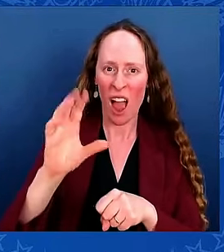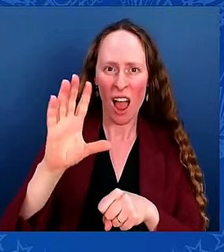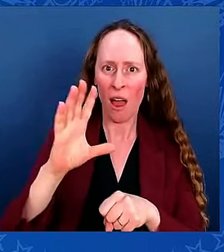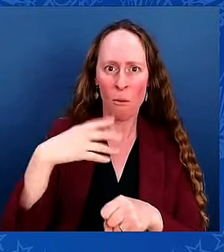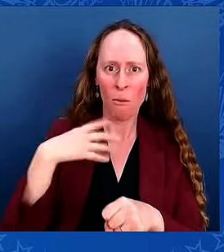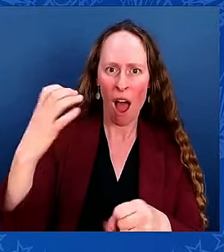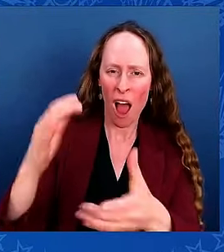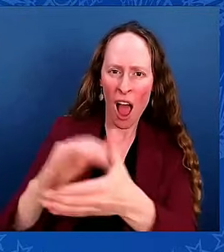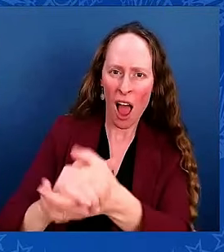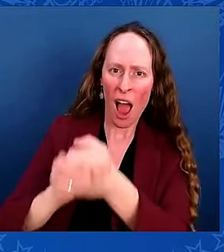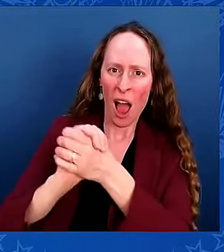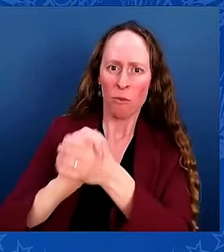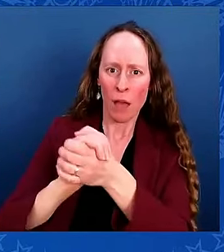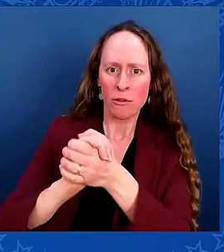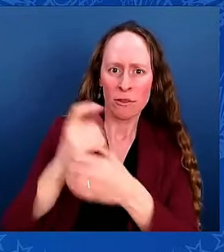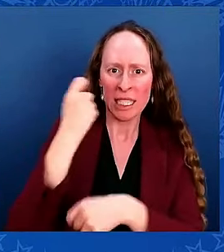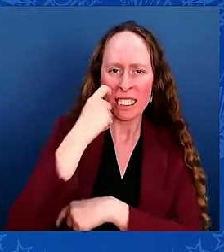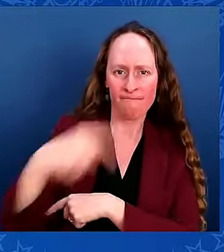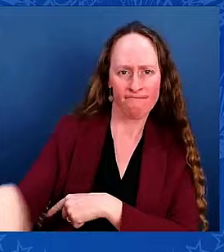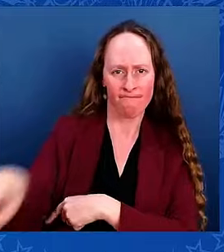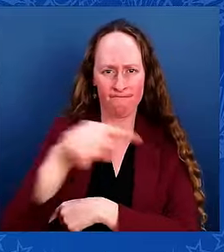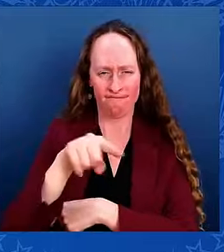it, man.